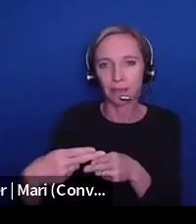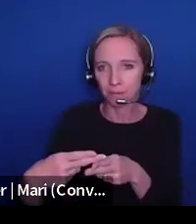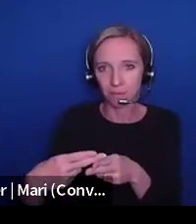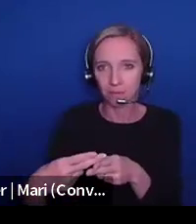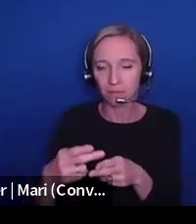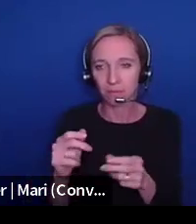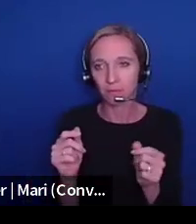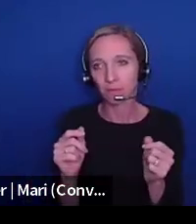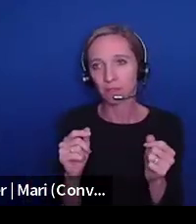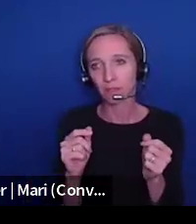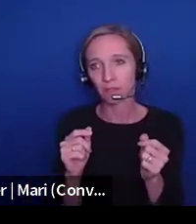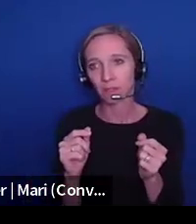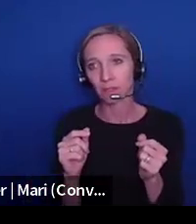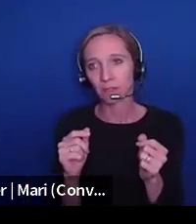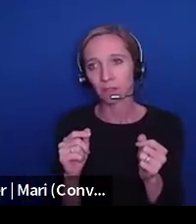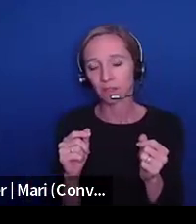is